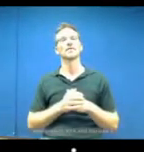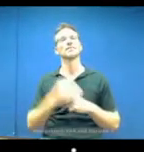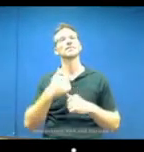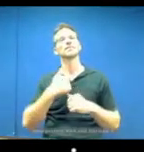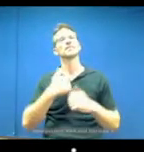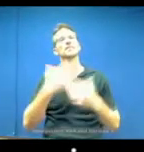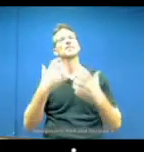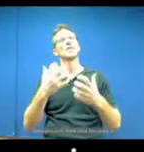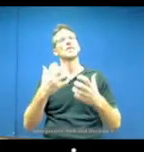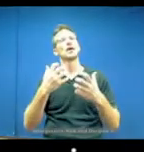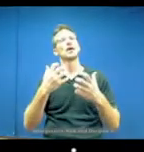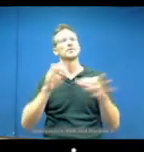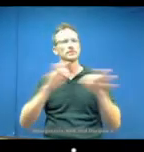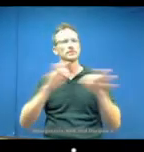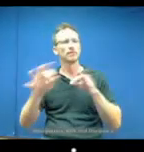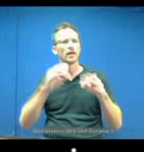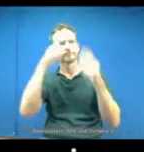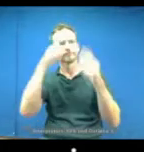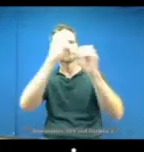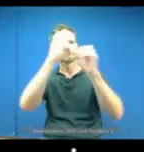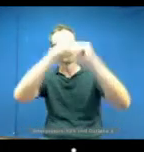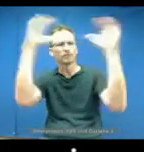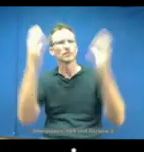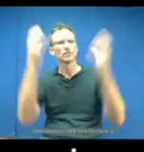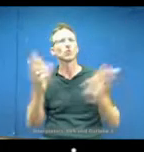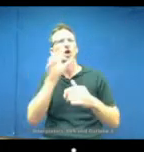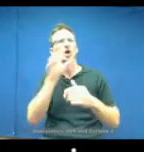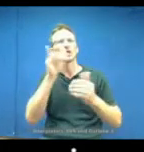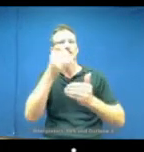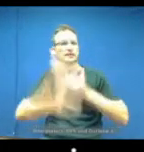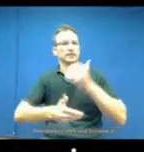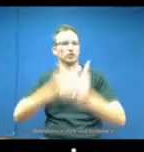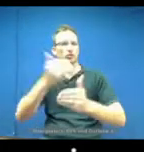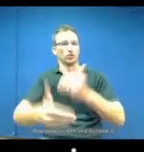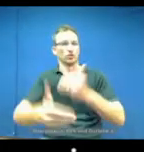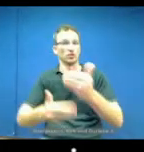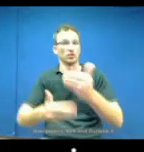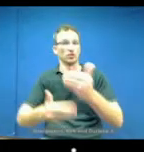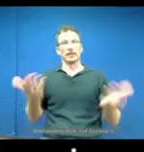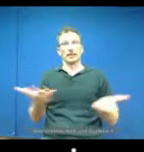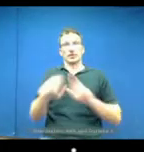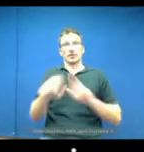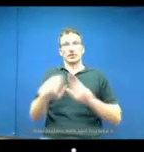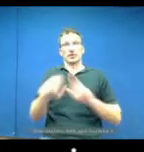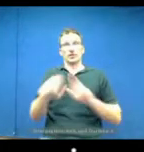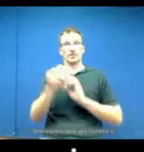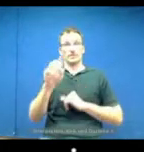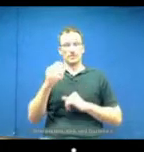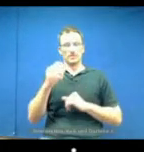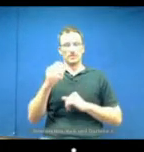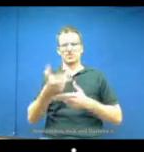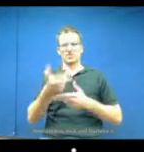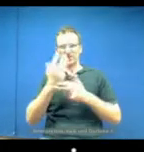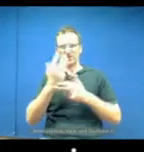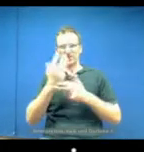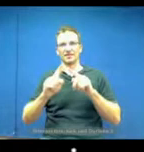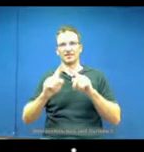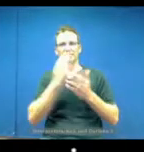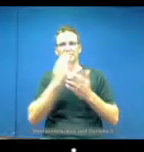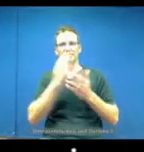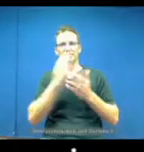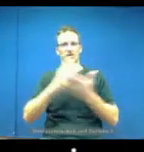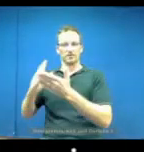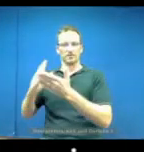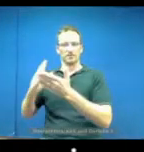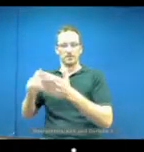okay, of the basic procedure. And here in Maryland, we have three-part policy. There's interim